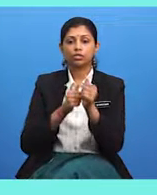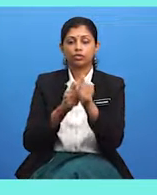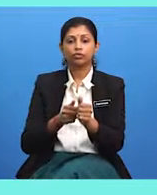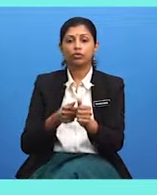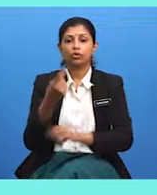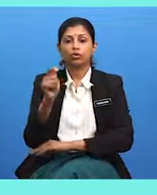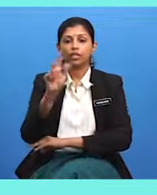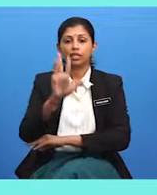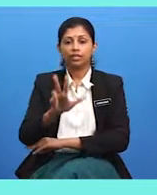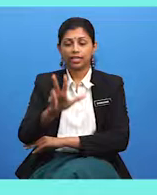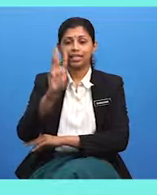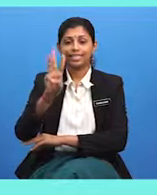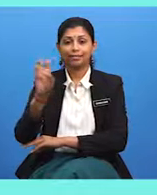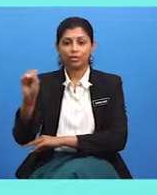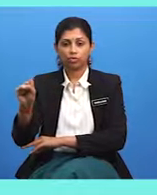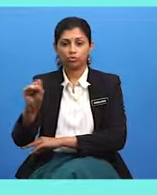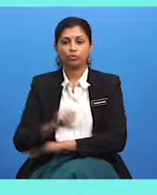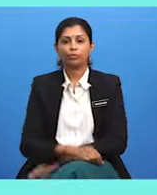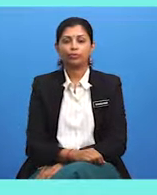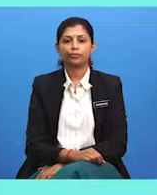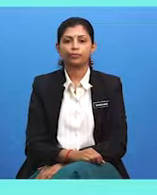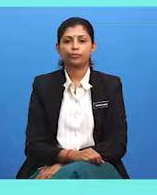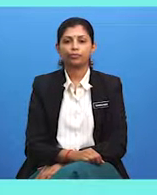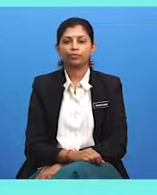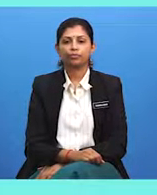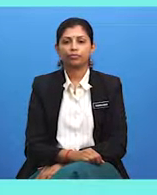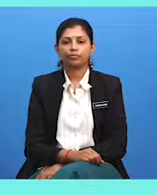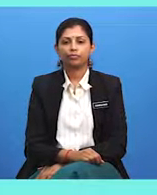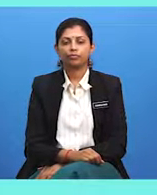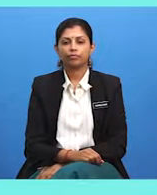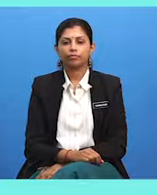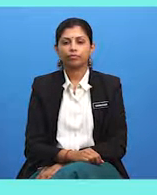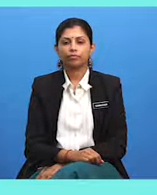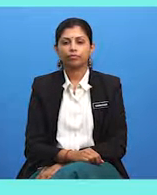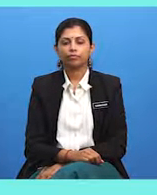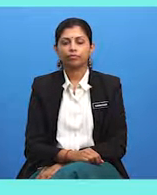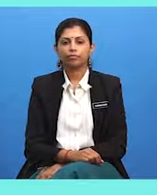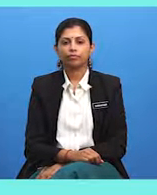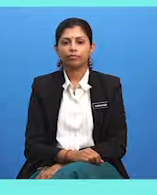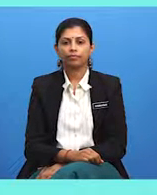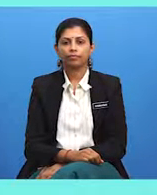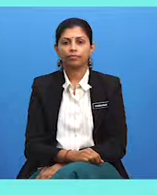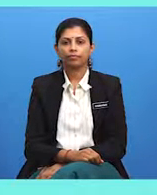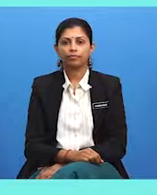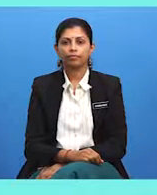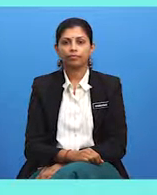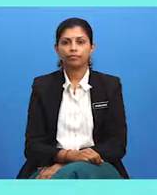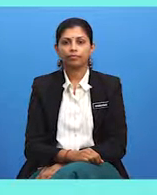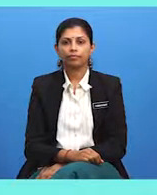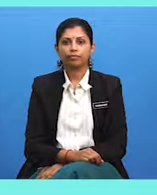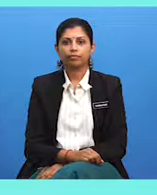the 3 W's as recommended by the Ministry of Health, Malaysia, in light of